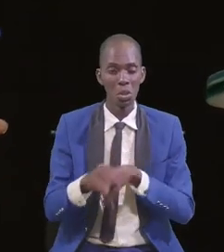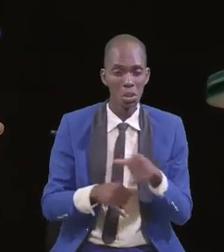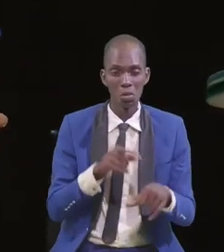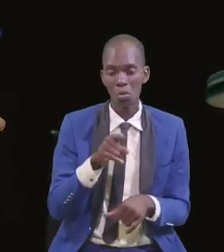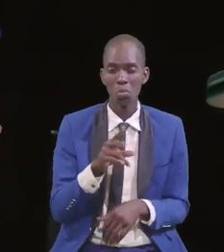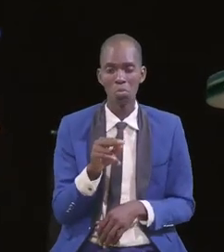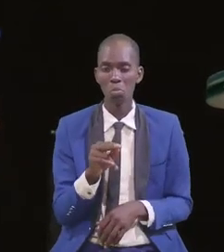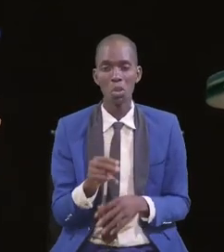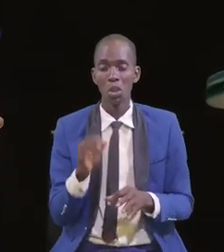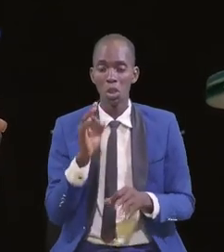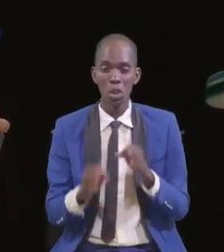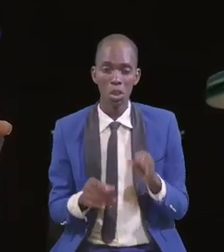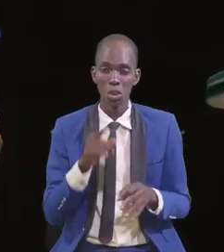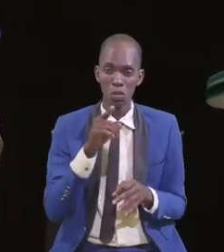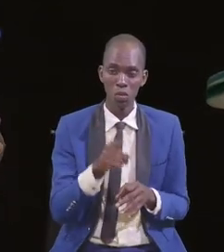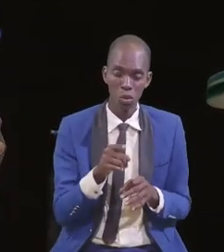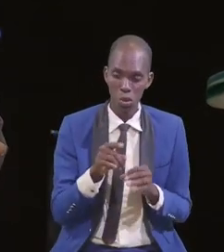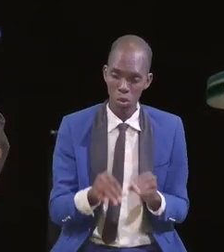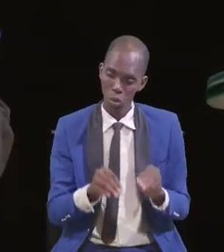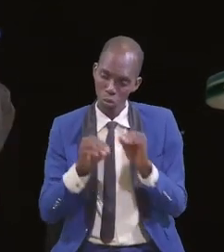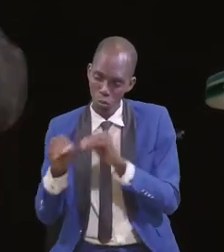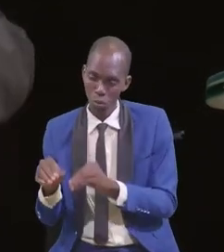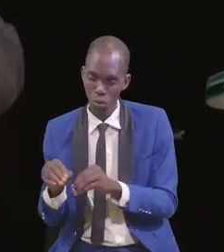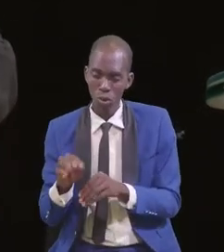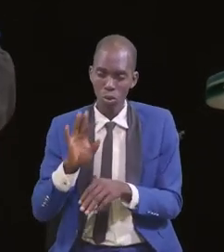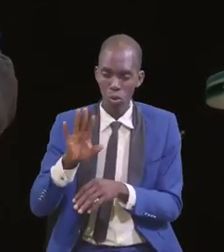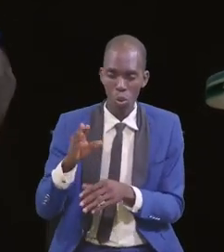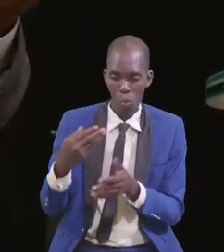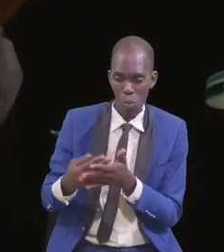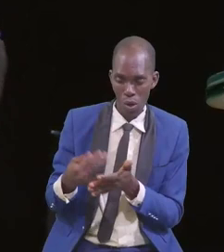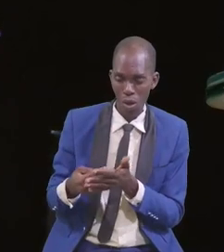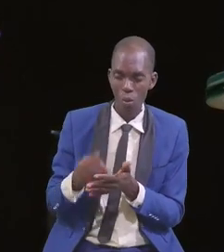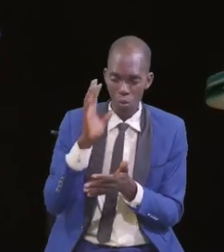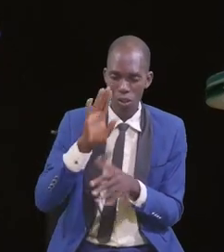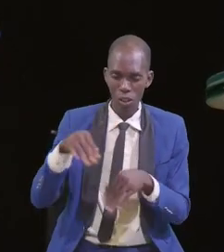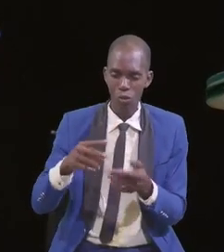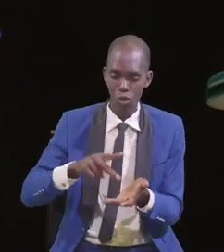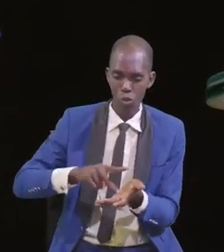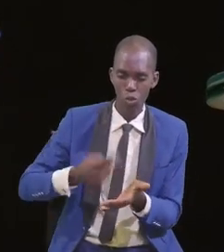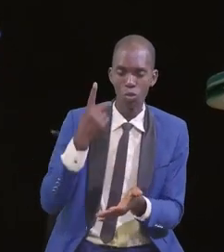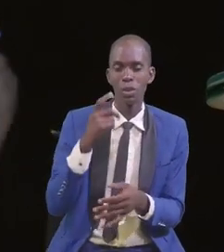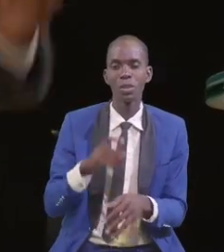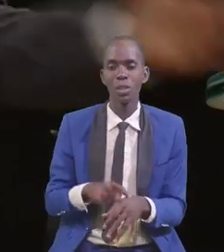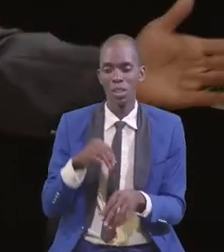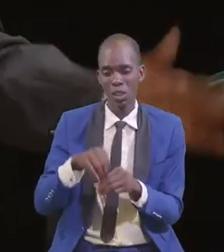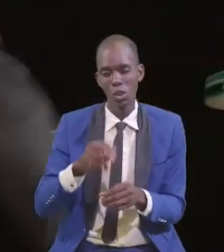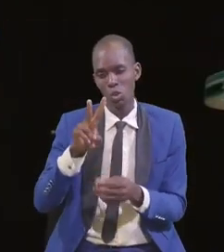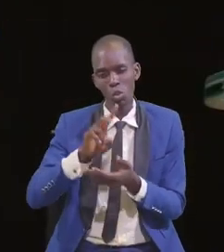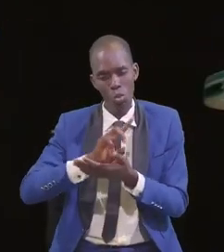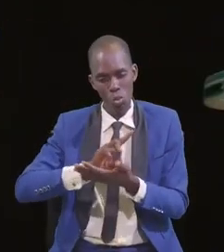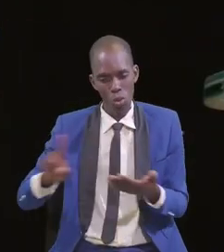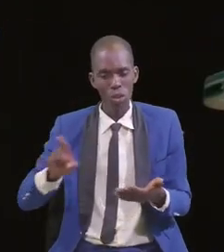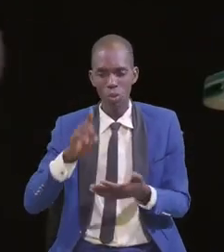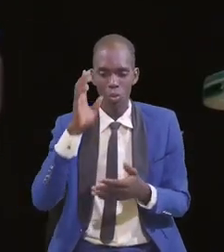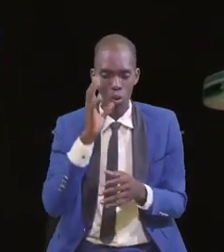you put in this amount, it will double. I'm telling you, in 2 weeks, you are going to